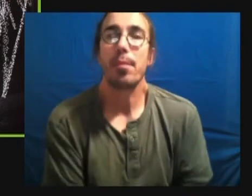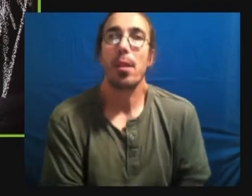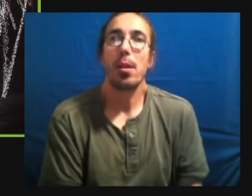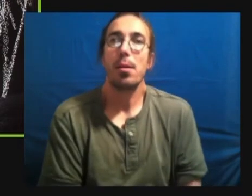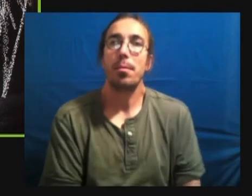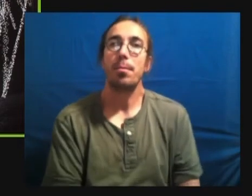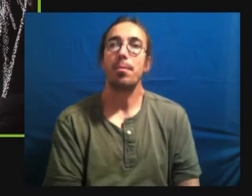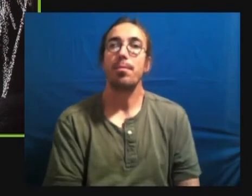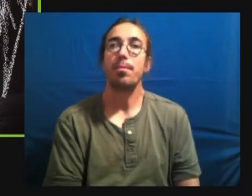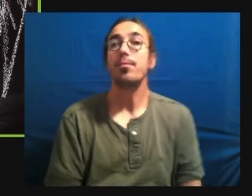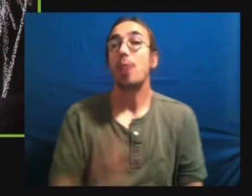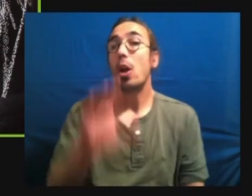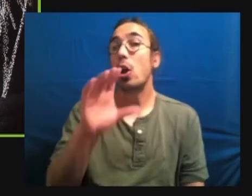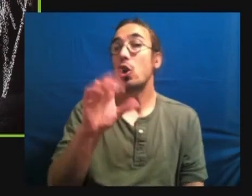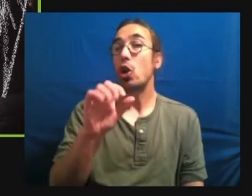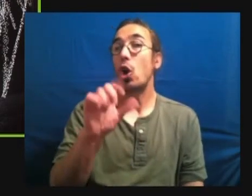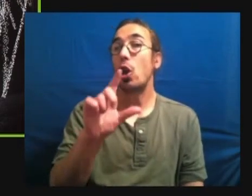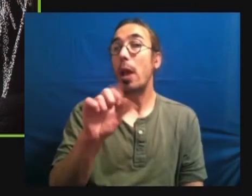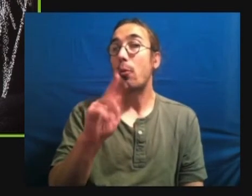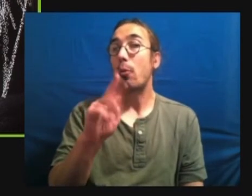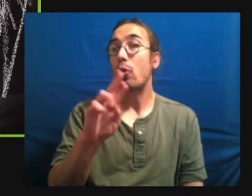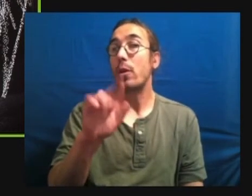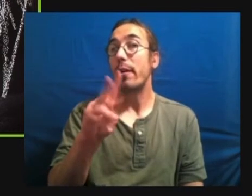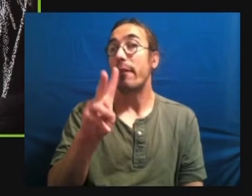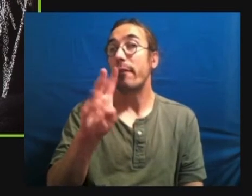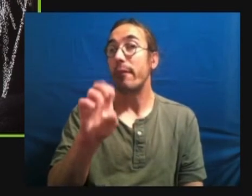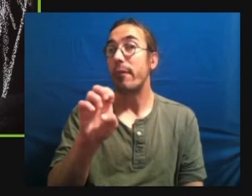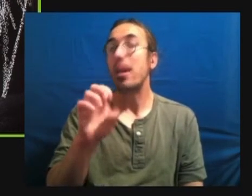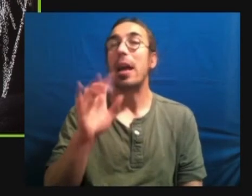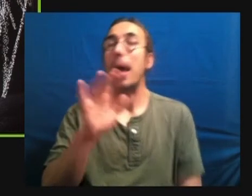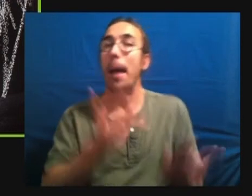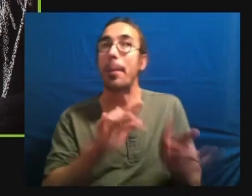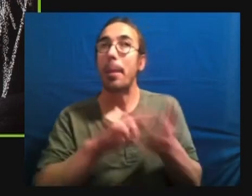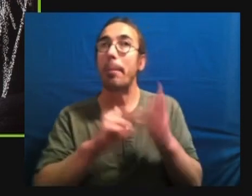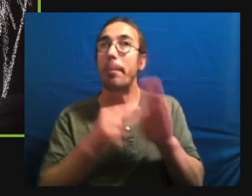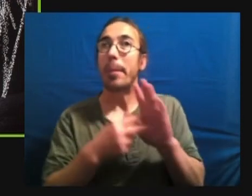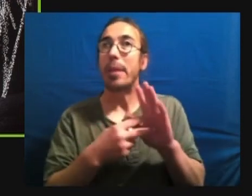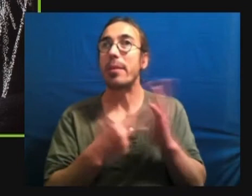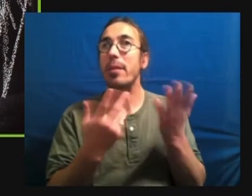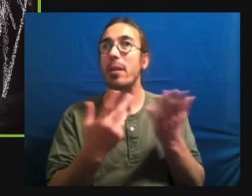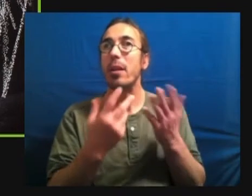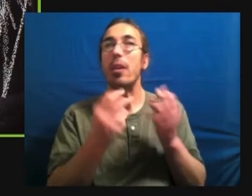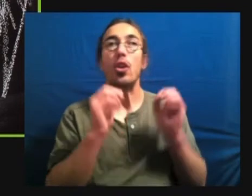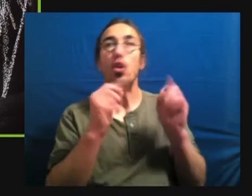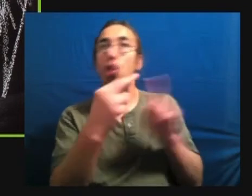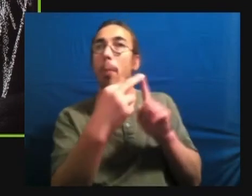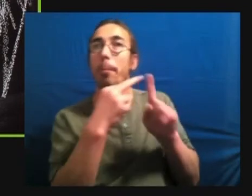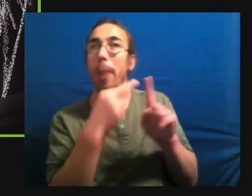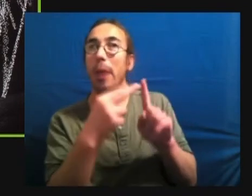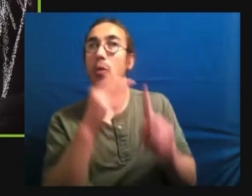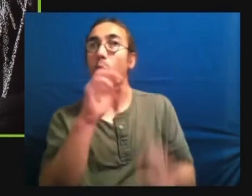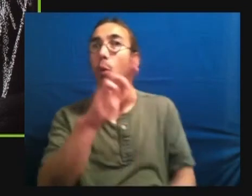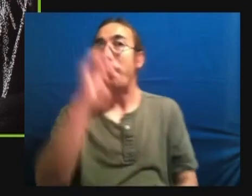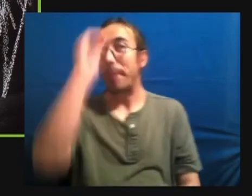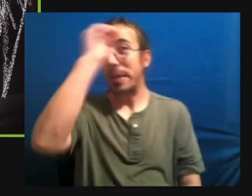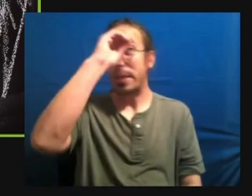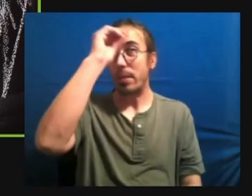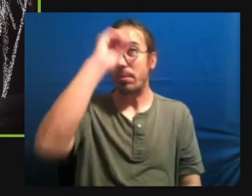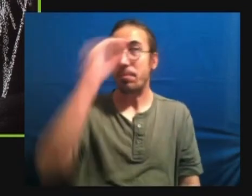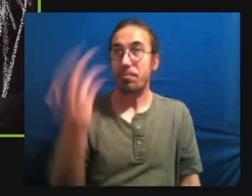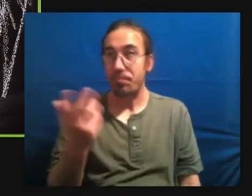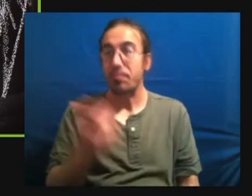Collaborative empathy leaves little room for uninformed opinion or innate bias to override decision making.